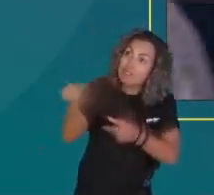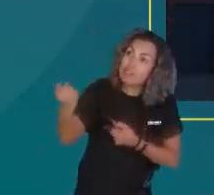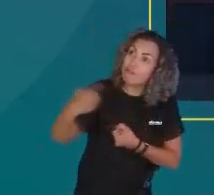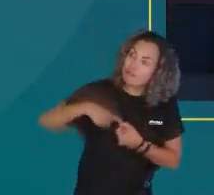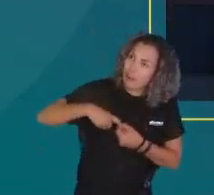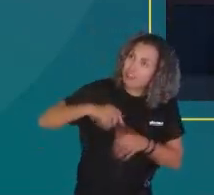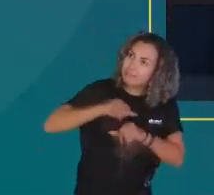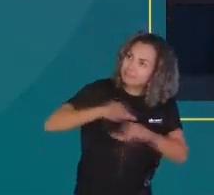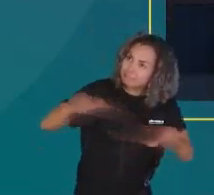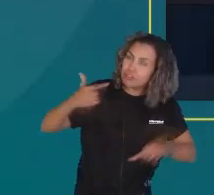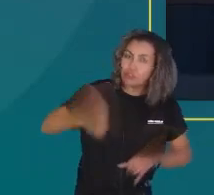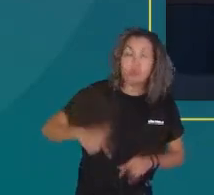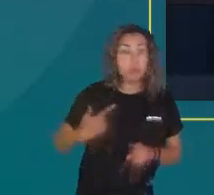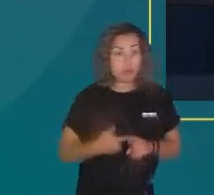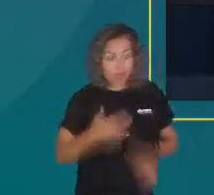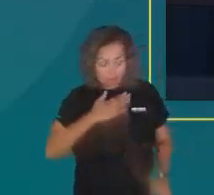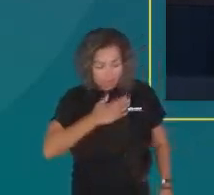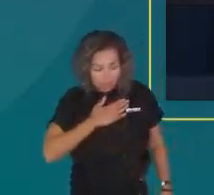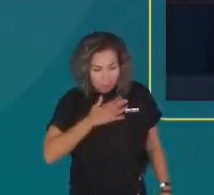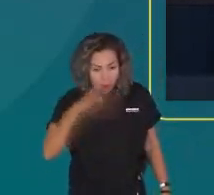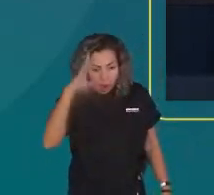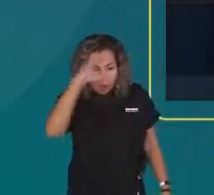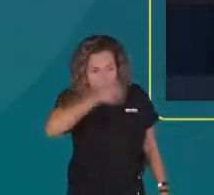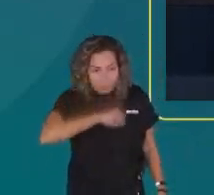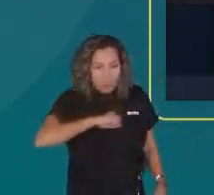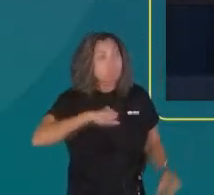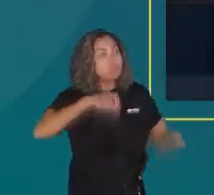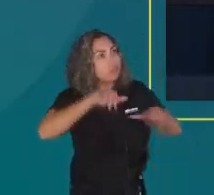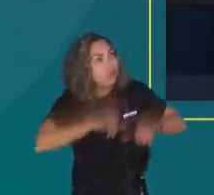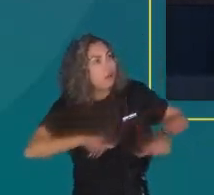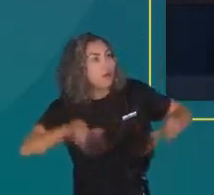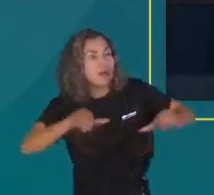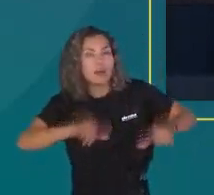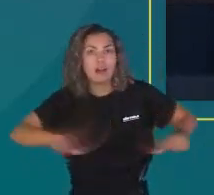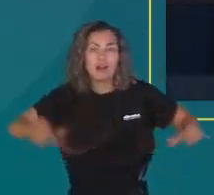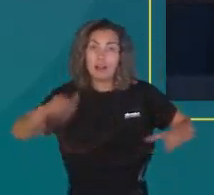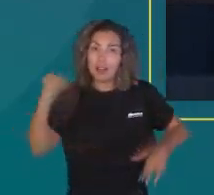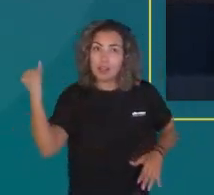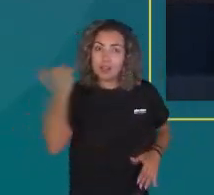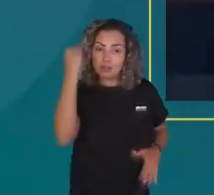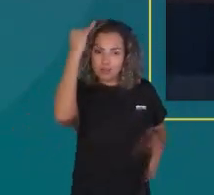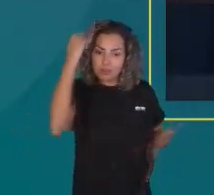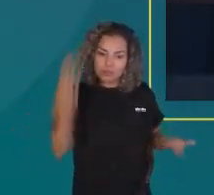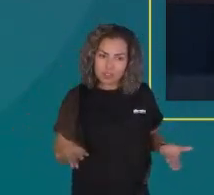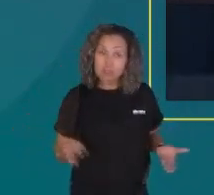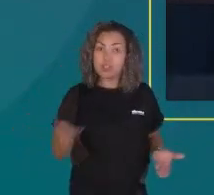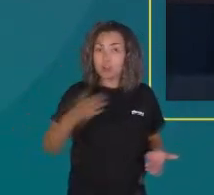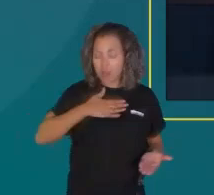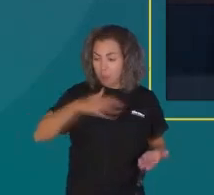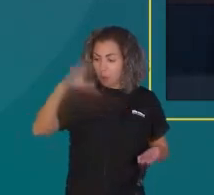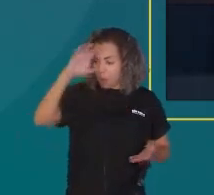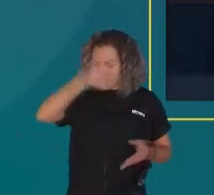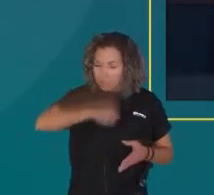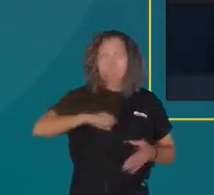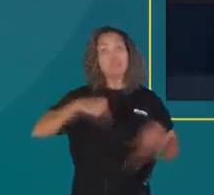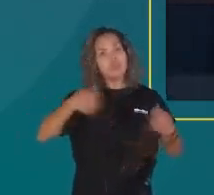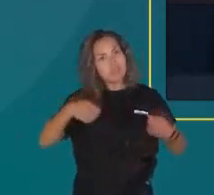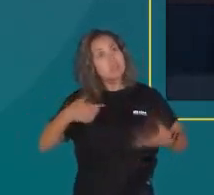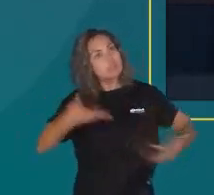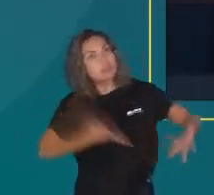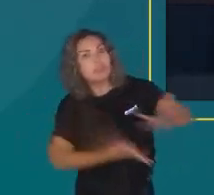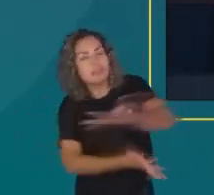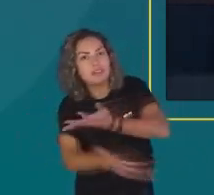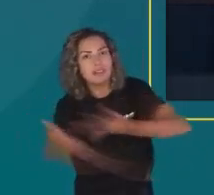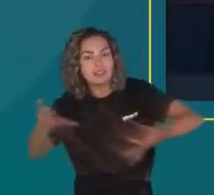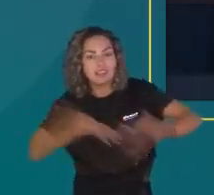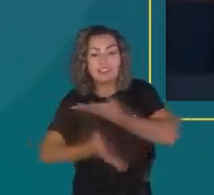process is very important for us to learn from, you know. So let's share that process. And I invite you, share that process on Cities